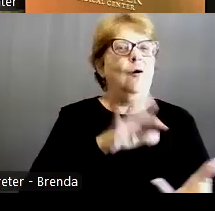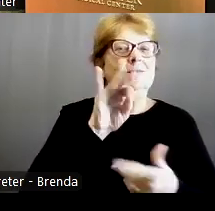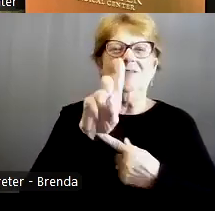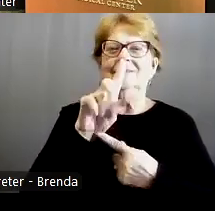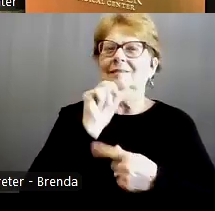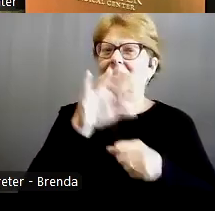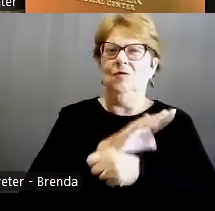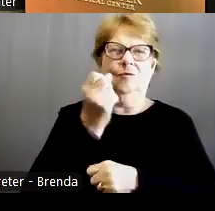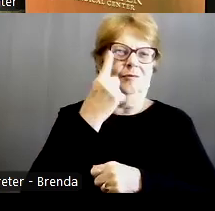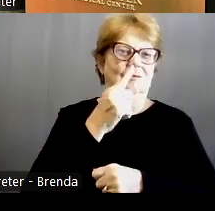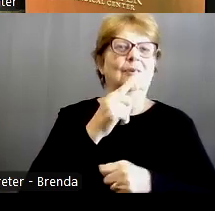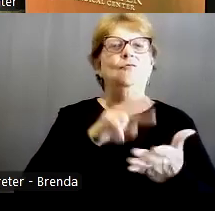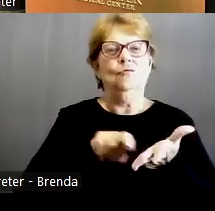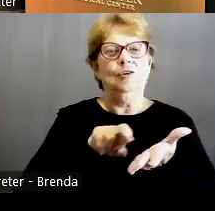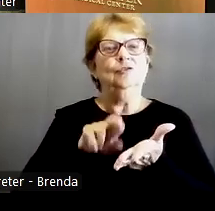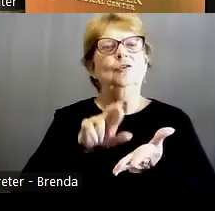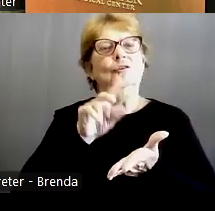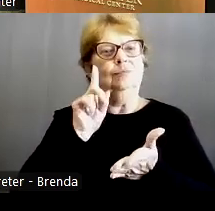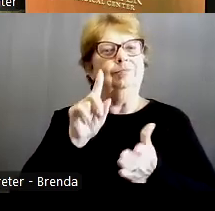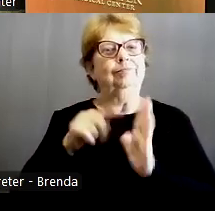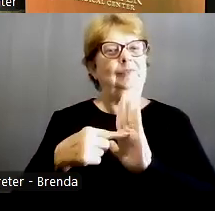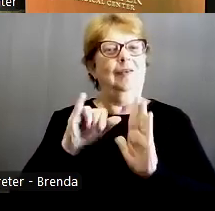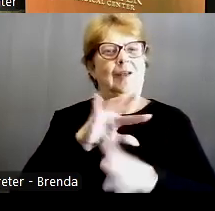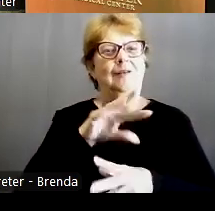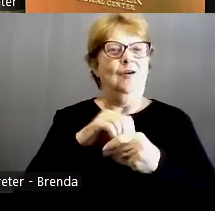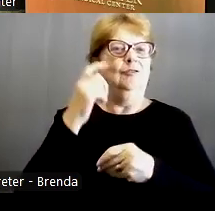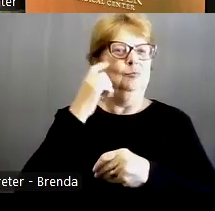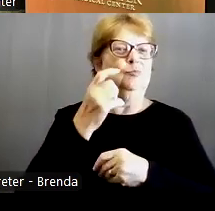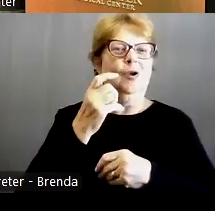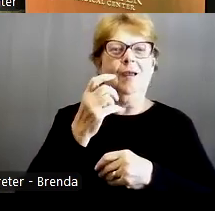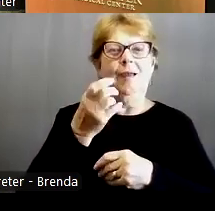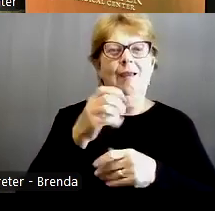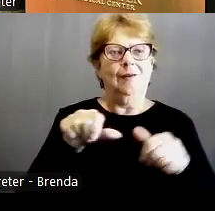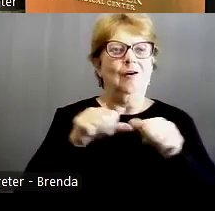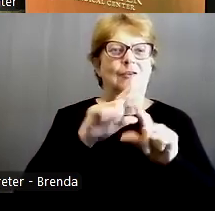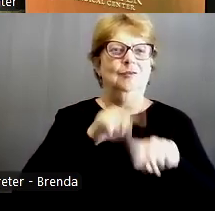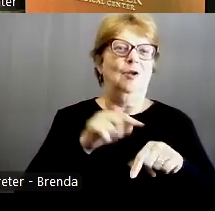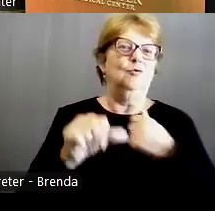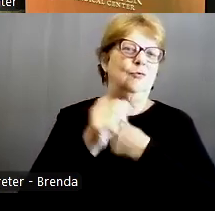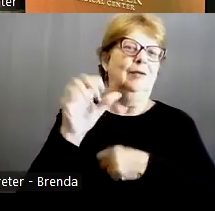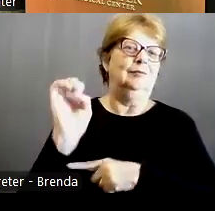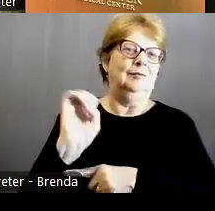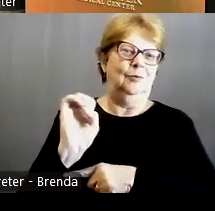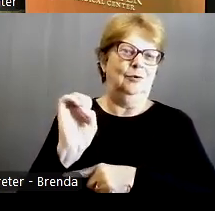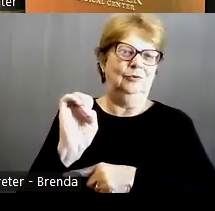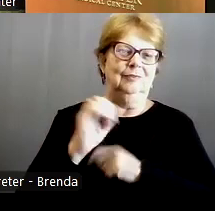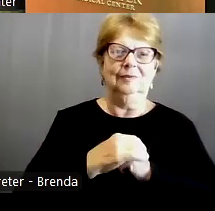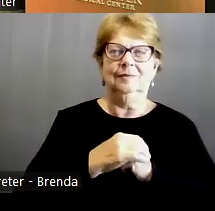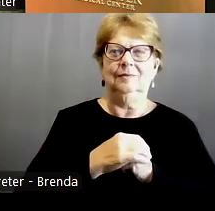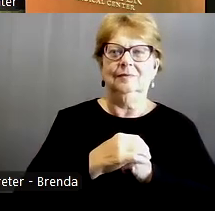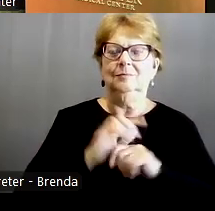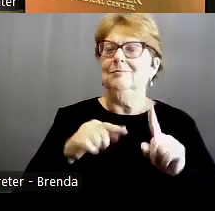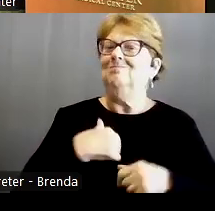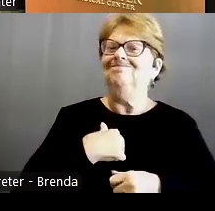although research indicates that it involves brain areas that respond to threats and emergencies. Okay, well, we're getting a little bit close there, threats and emergencies. But I just don't